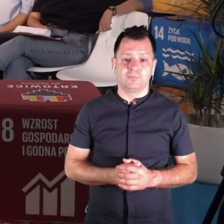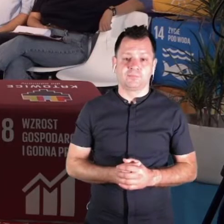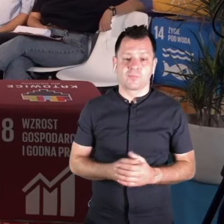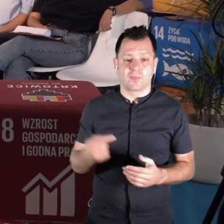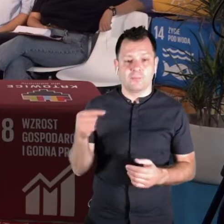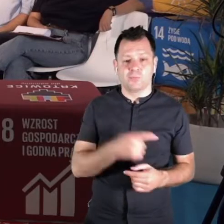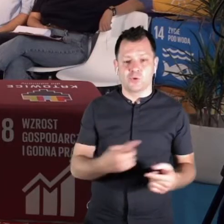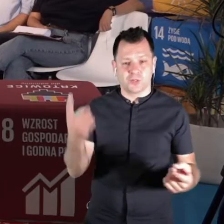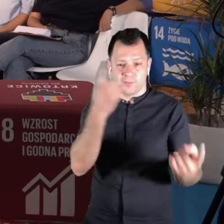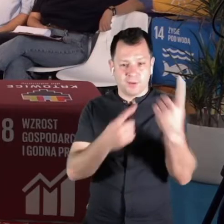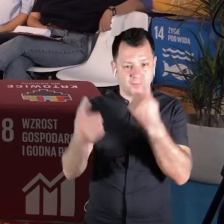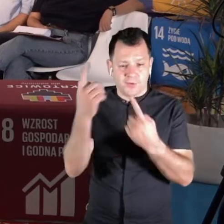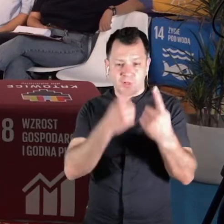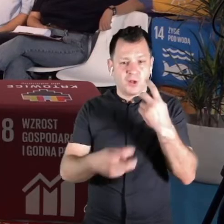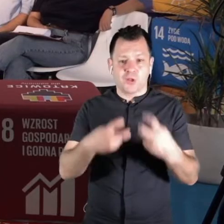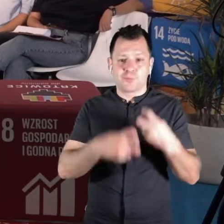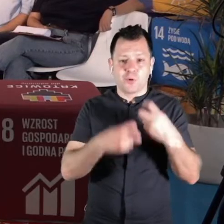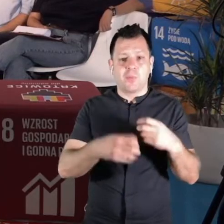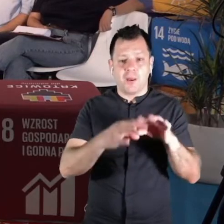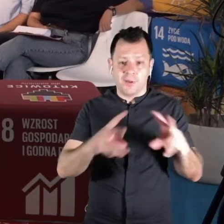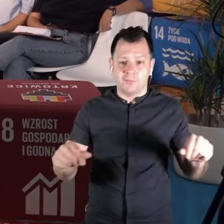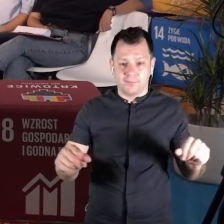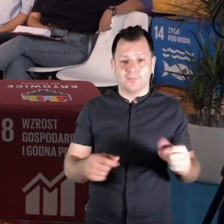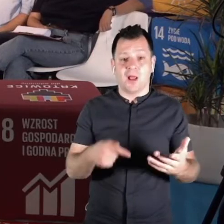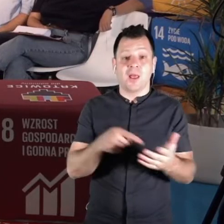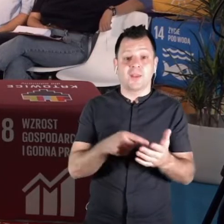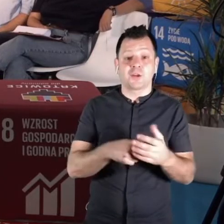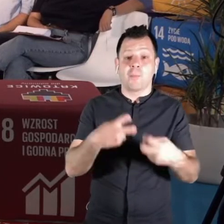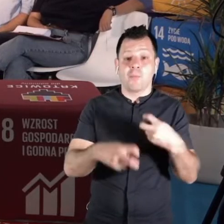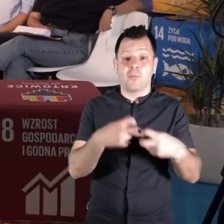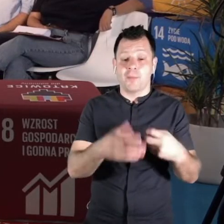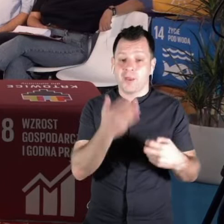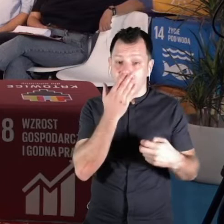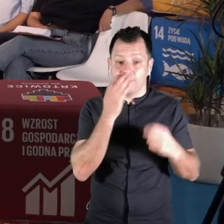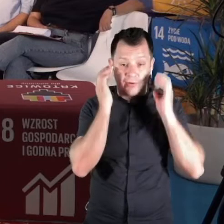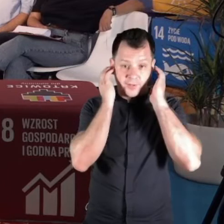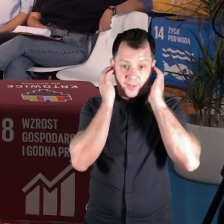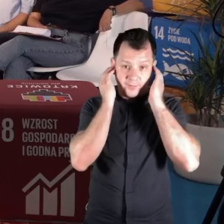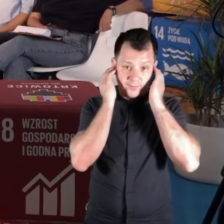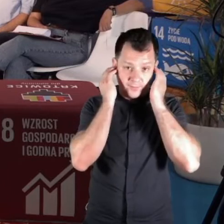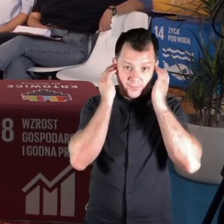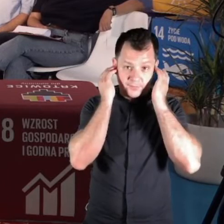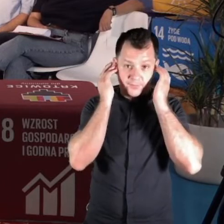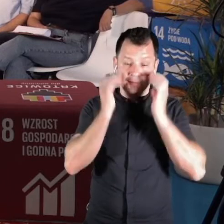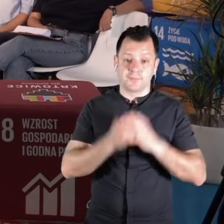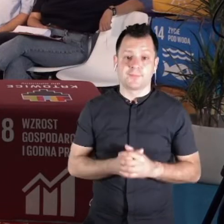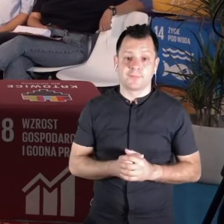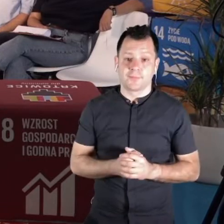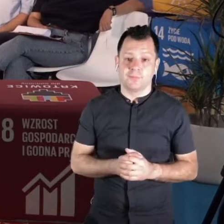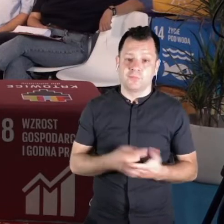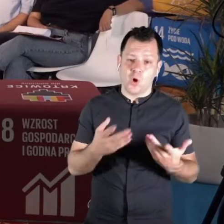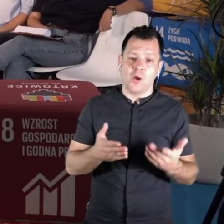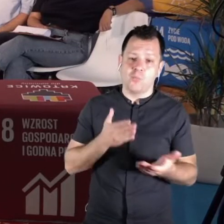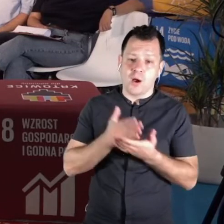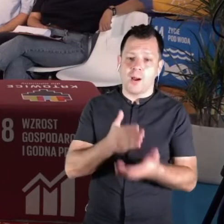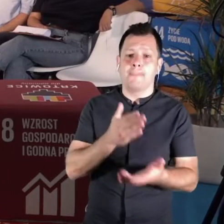And it was just the first step, because with the help from business and university, we create a step-by-step guide. It's kind